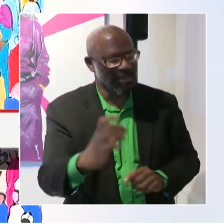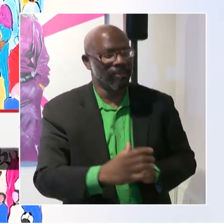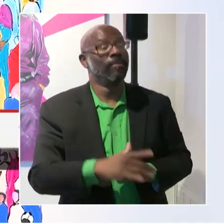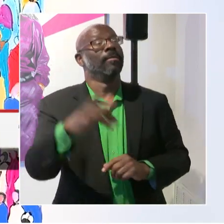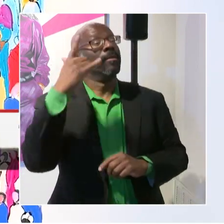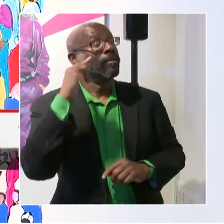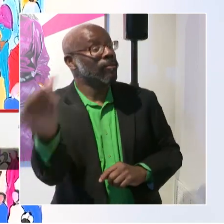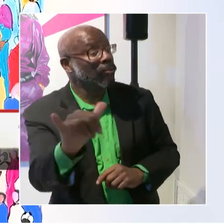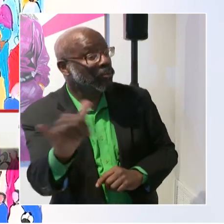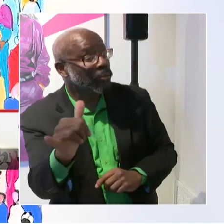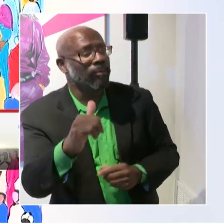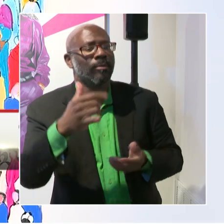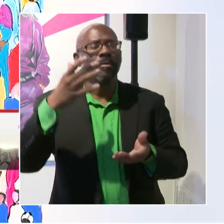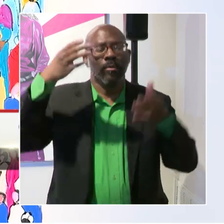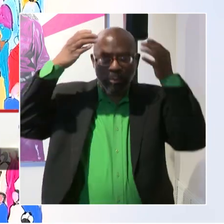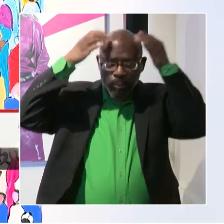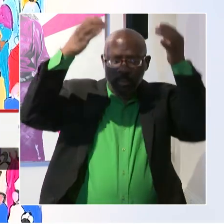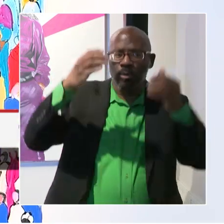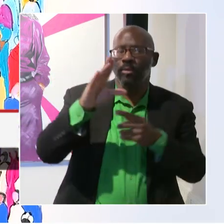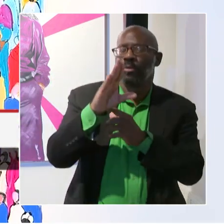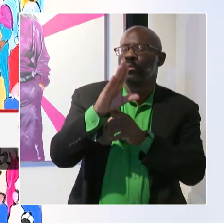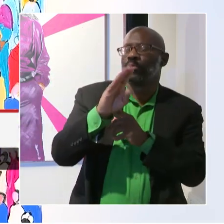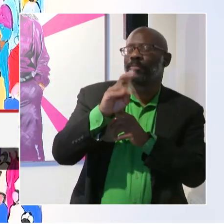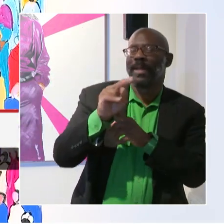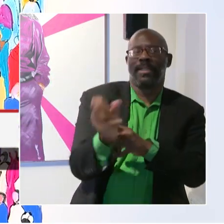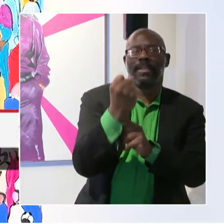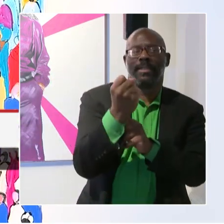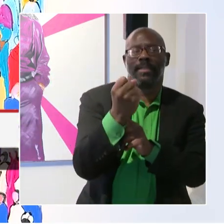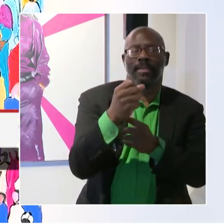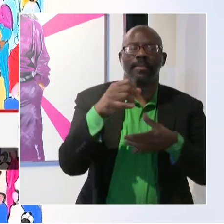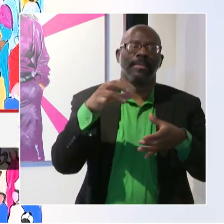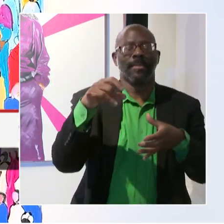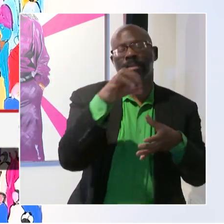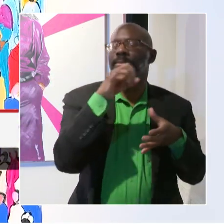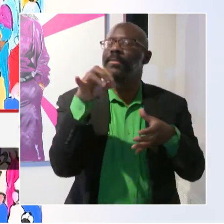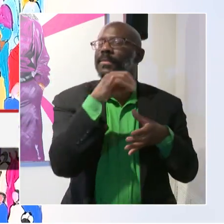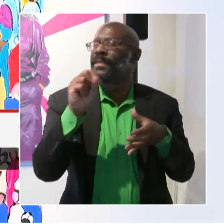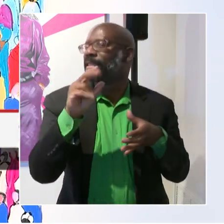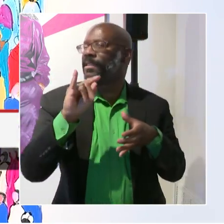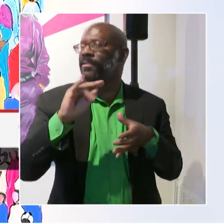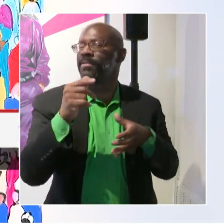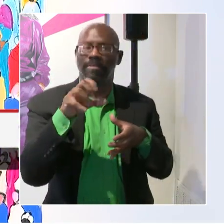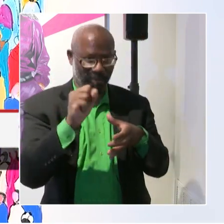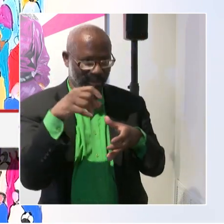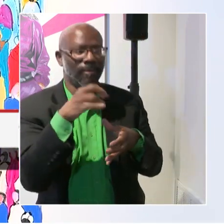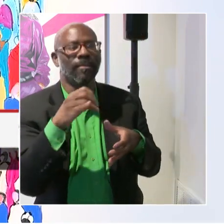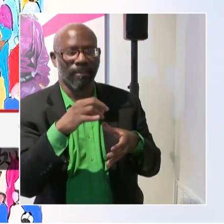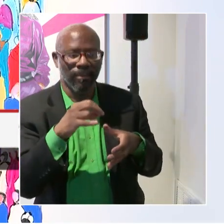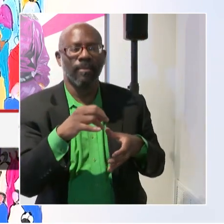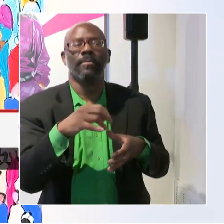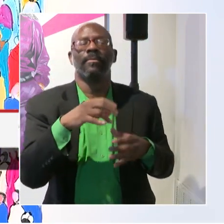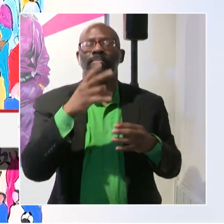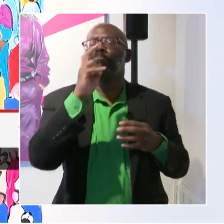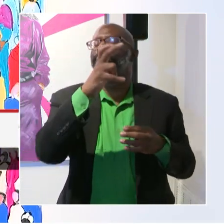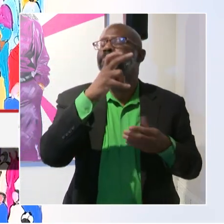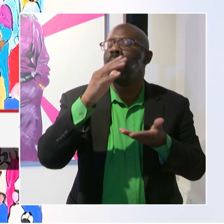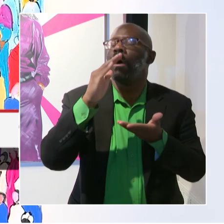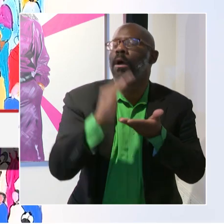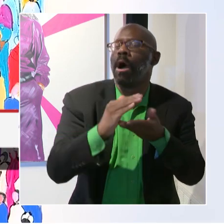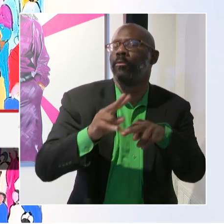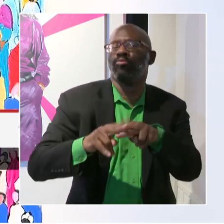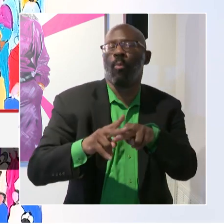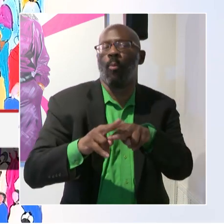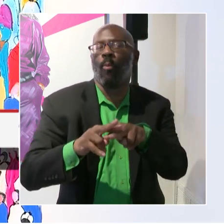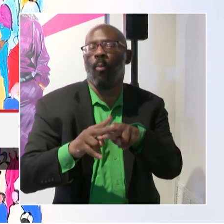Chef Benny's Seasonings, which produces a line of low-sodium seasonings to empower people to lead healthy diets and have